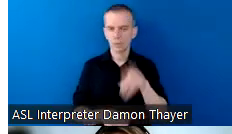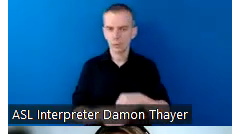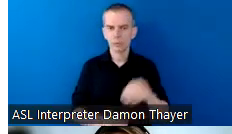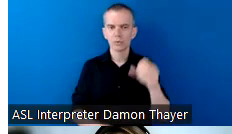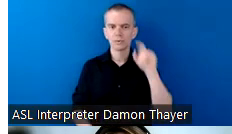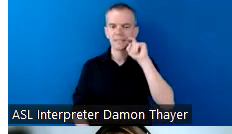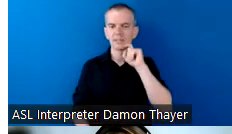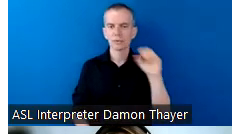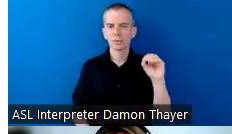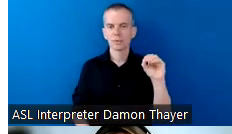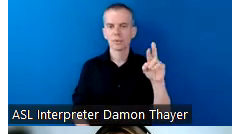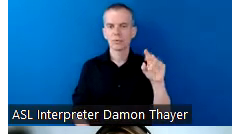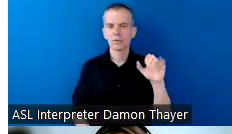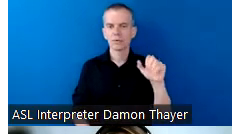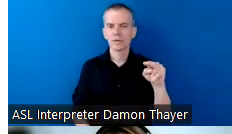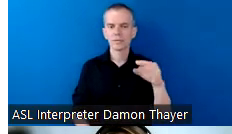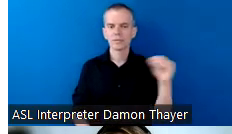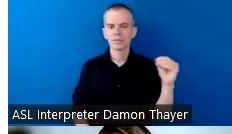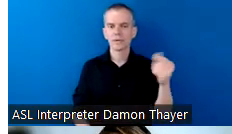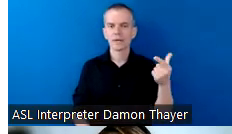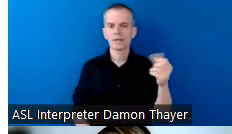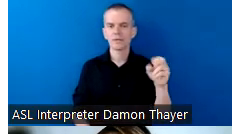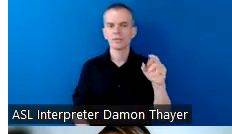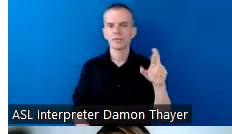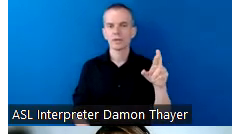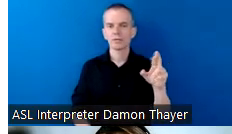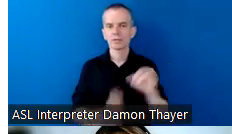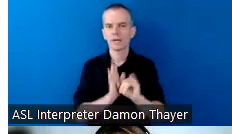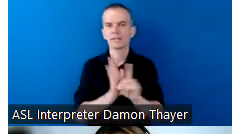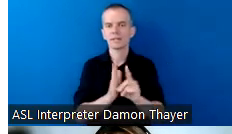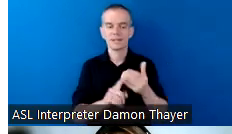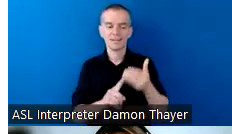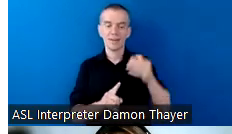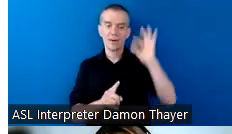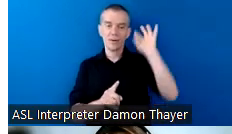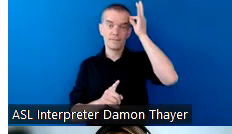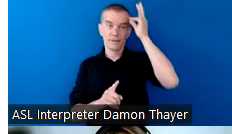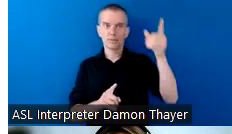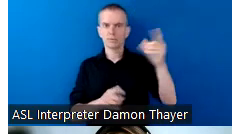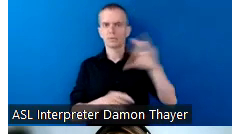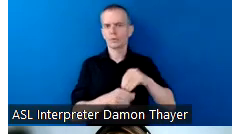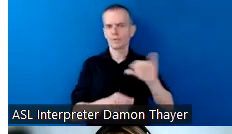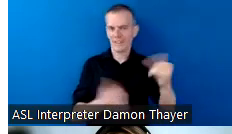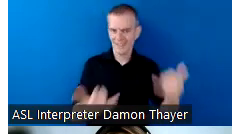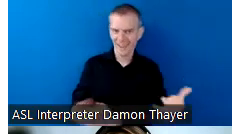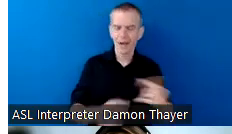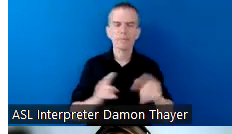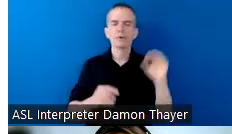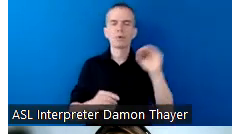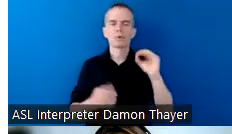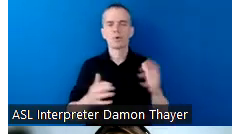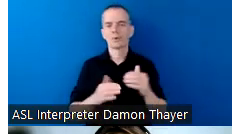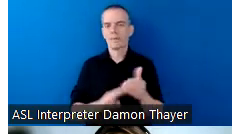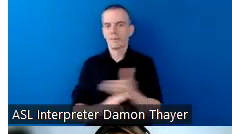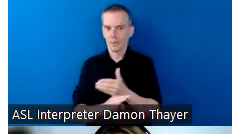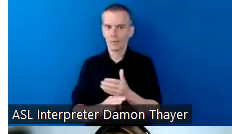gender identity, which were in the last slide for federal protections, but Oregon was a little ahead of the game and we added them first. And also it's